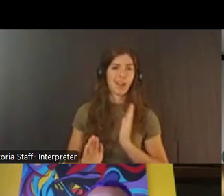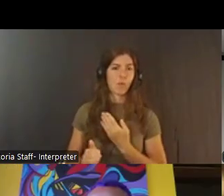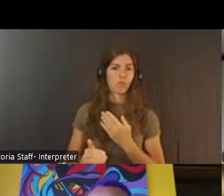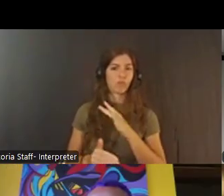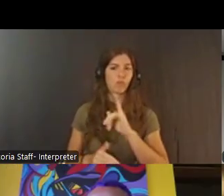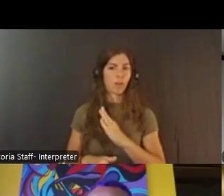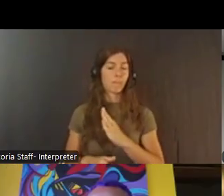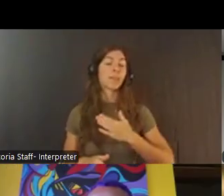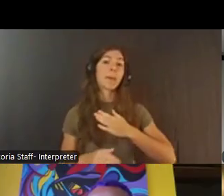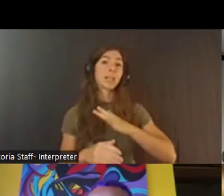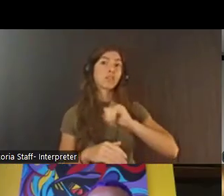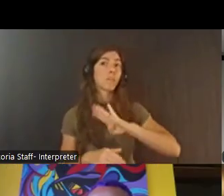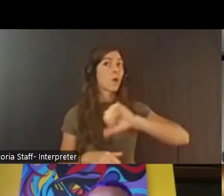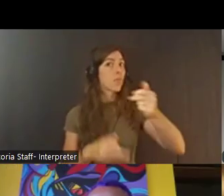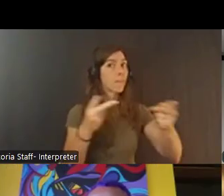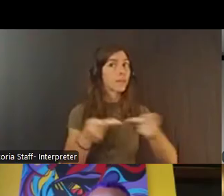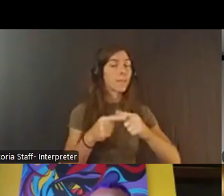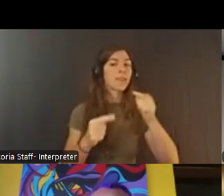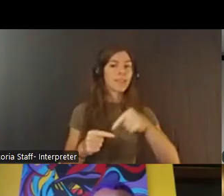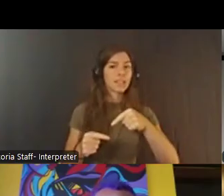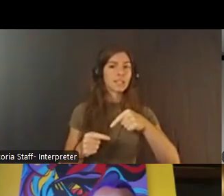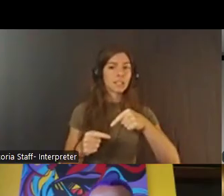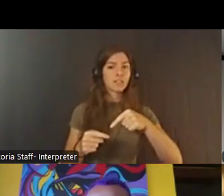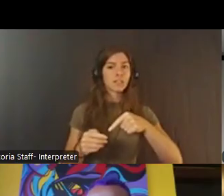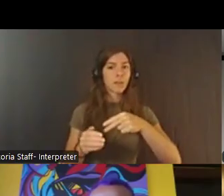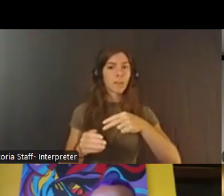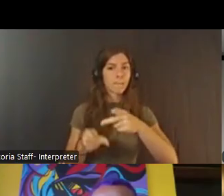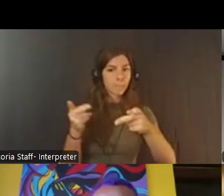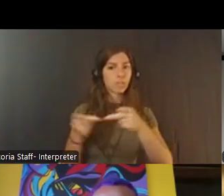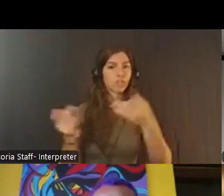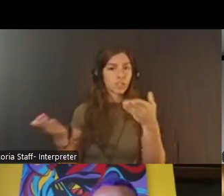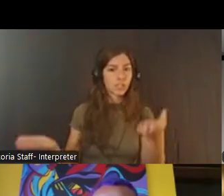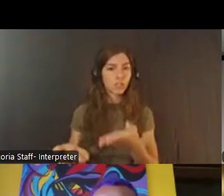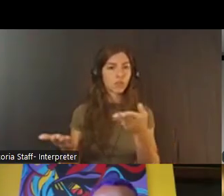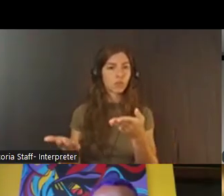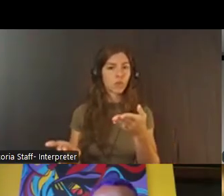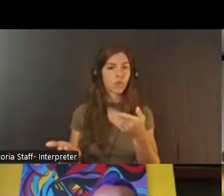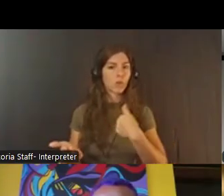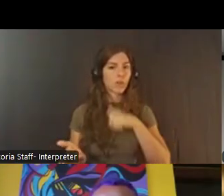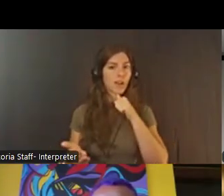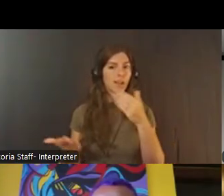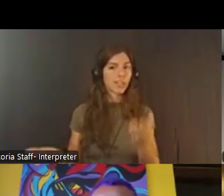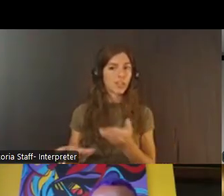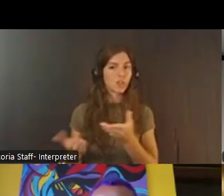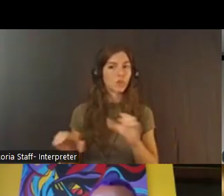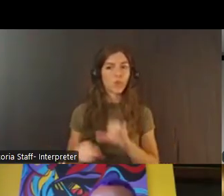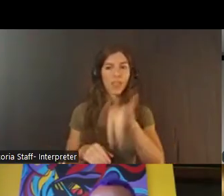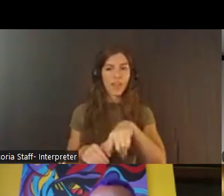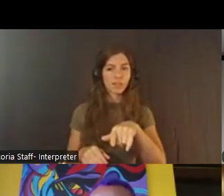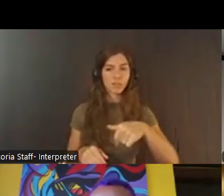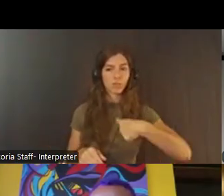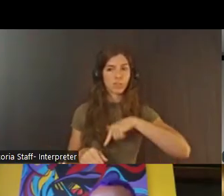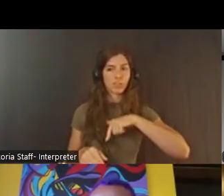job elsewhere, but I'm just saying, like, with this hat on here and with all of us, we're not here to do that. We shouldn't be designing